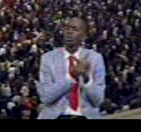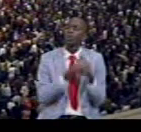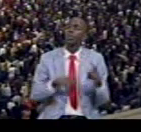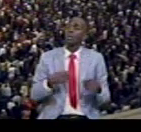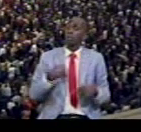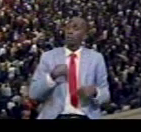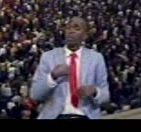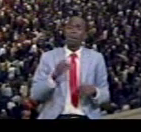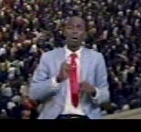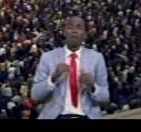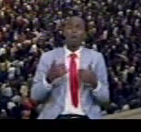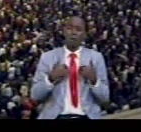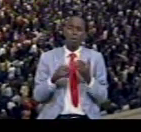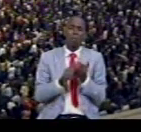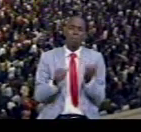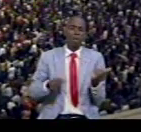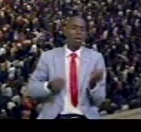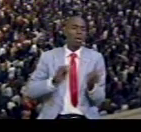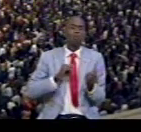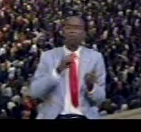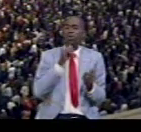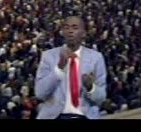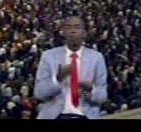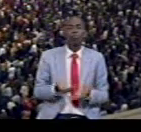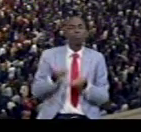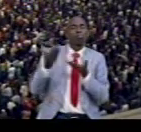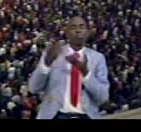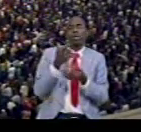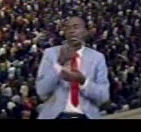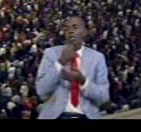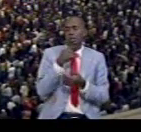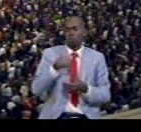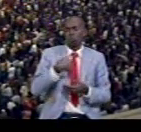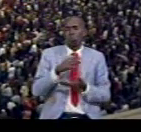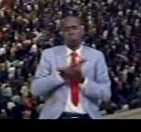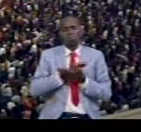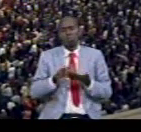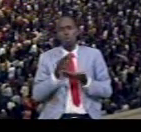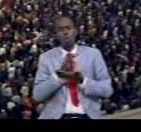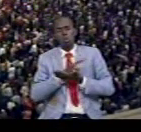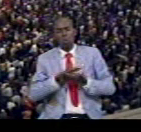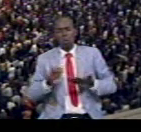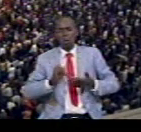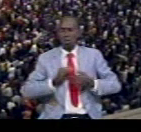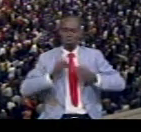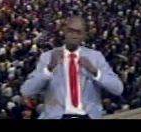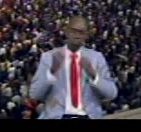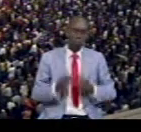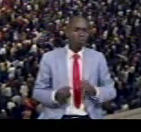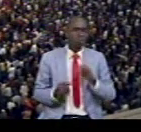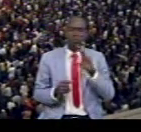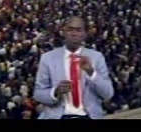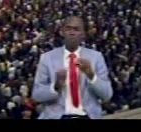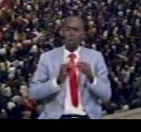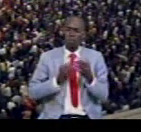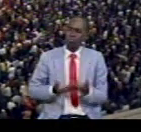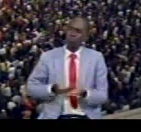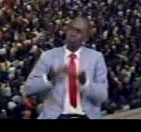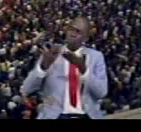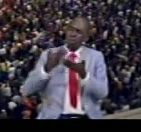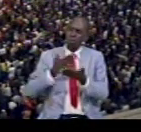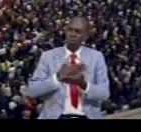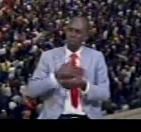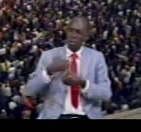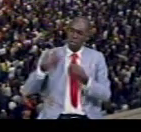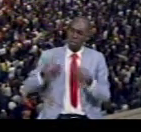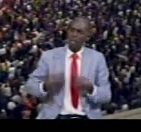bringing myself as a good man, as a good woman. No, Lord, I was once in the faith, but now I've gone back, I've backslidden. So, Lord,